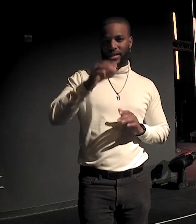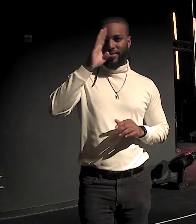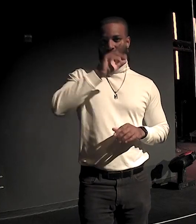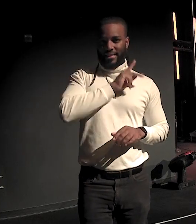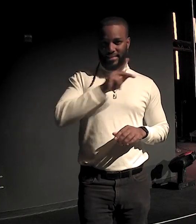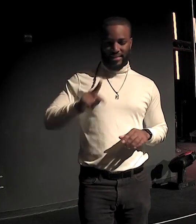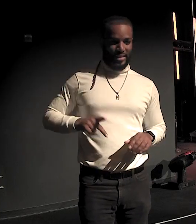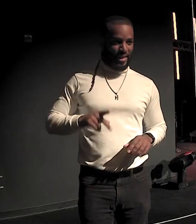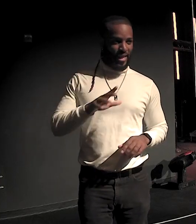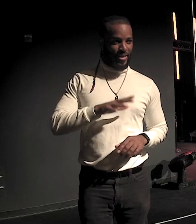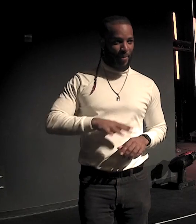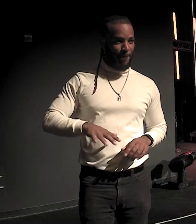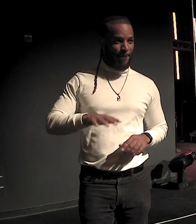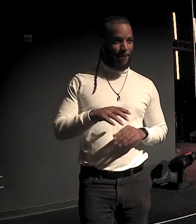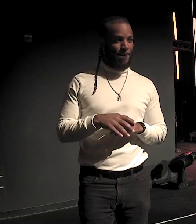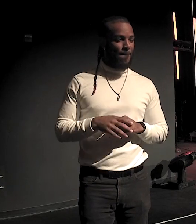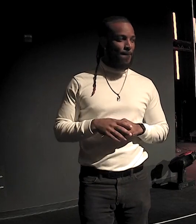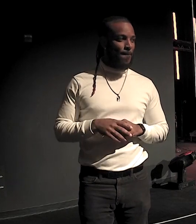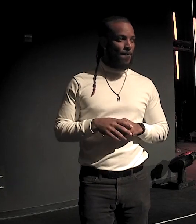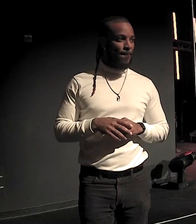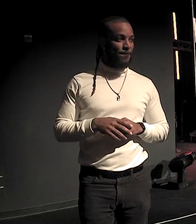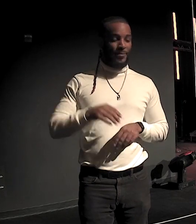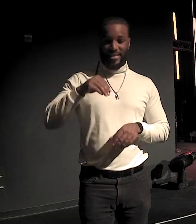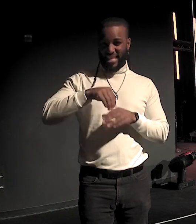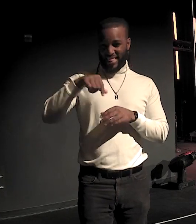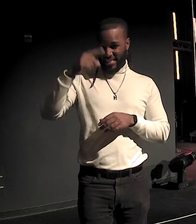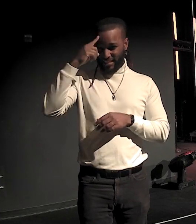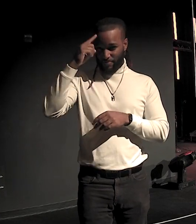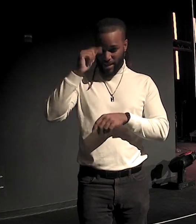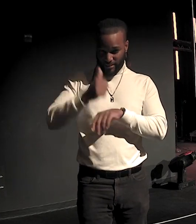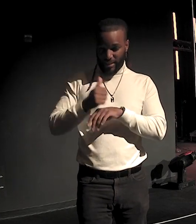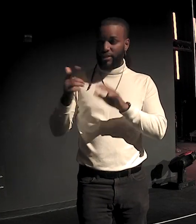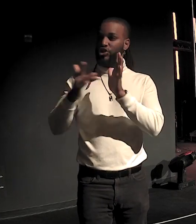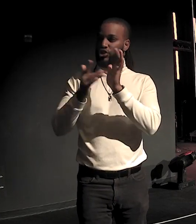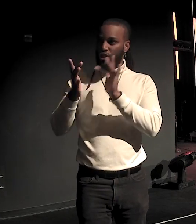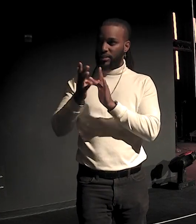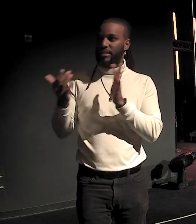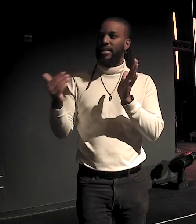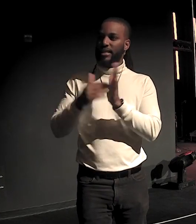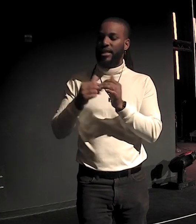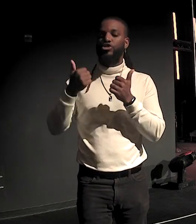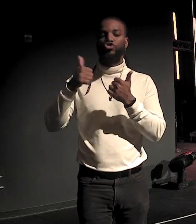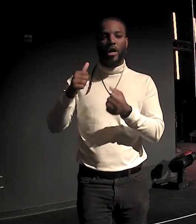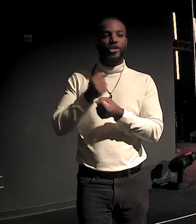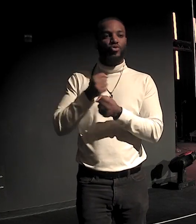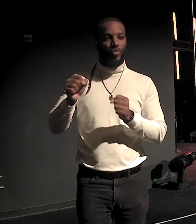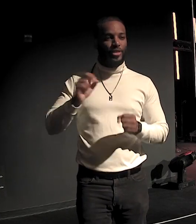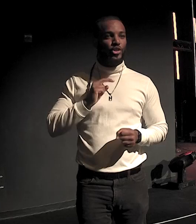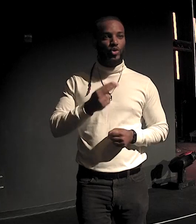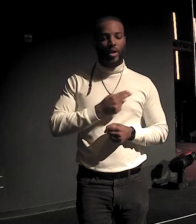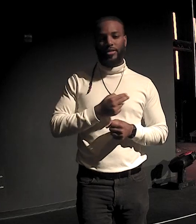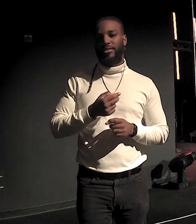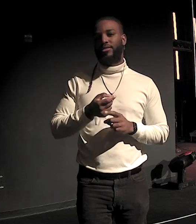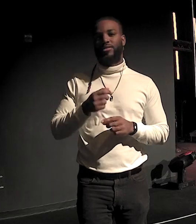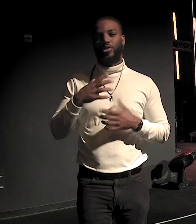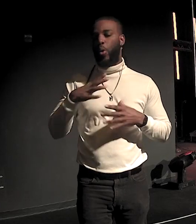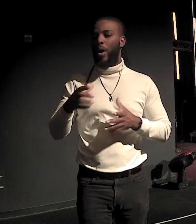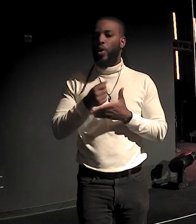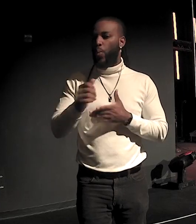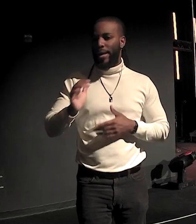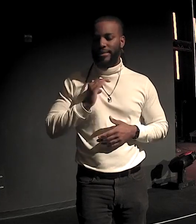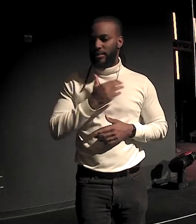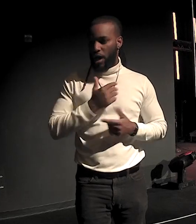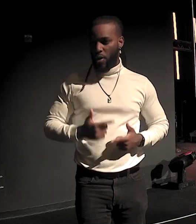of heaven. In this mindset, Jesus is again trying to rescue us from wasting our lives. And he